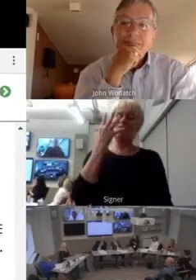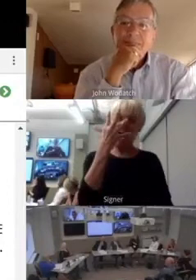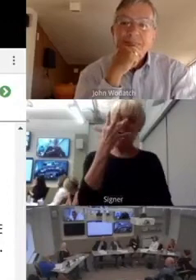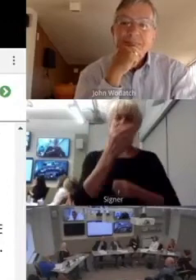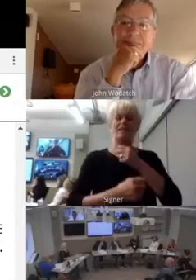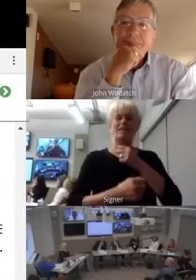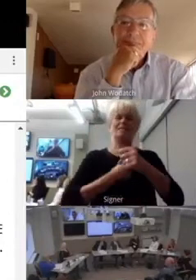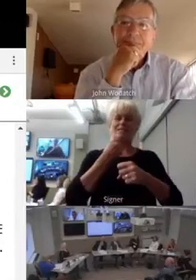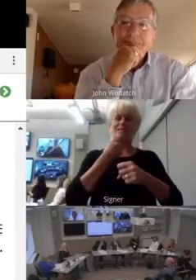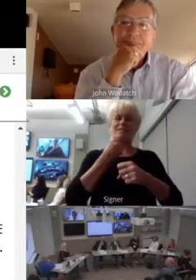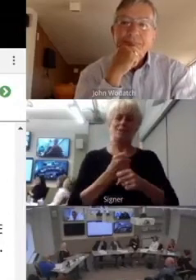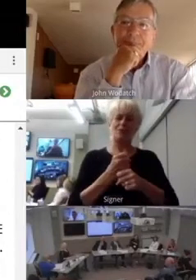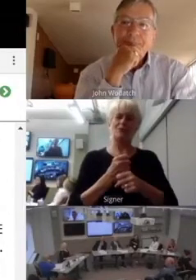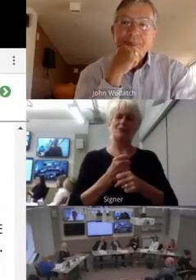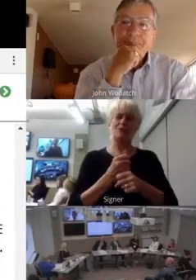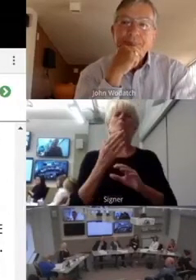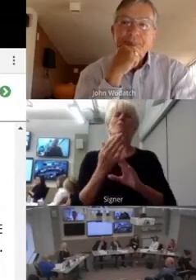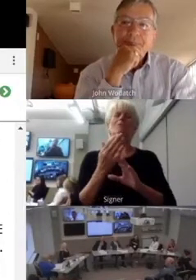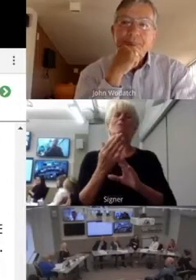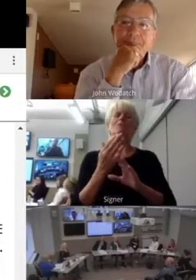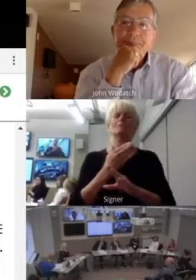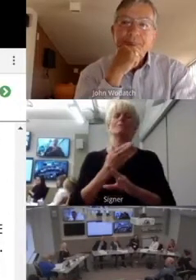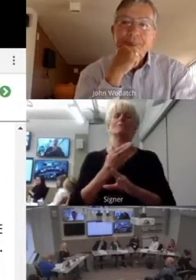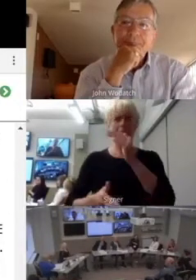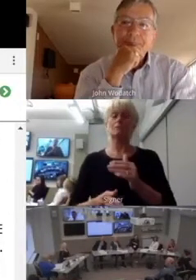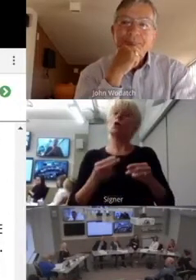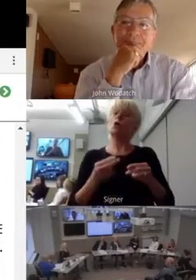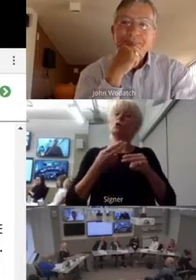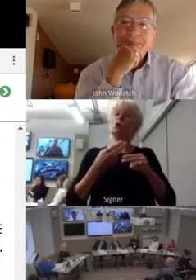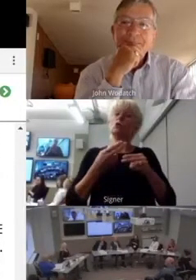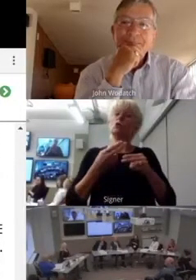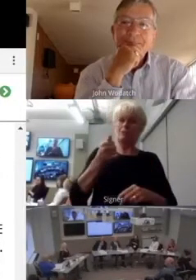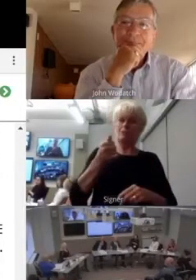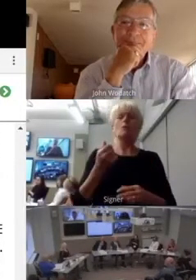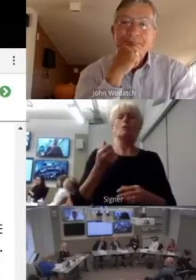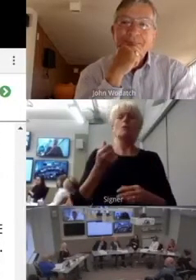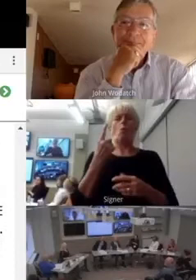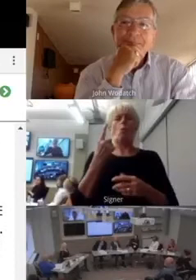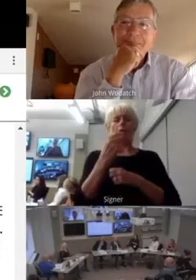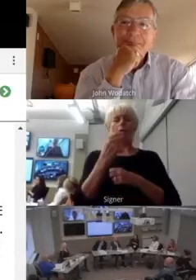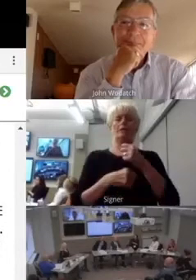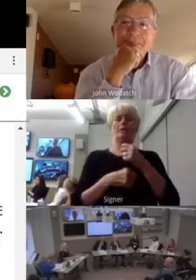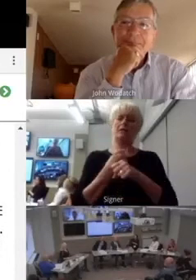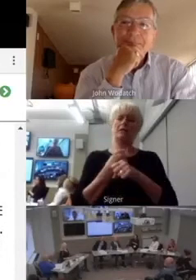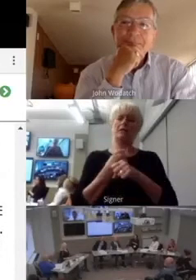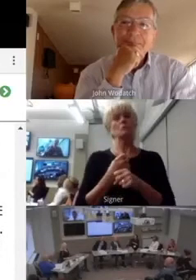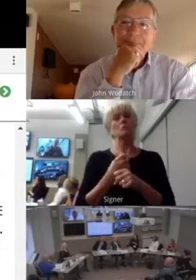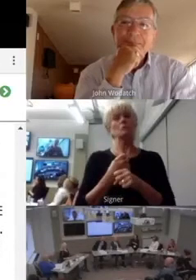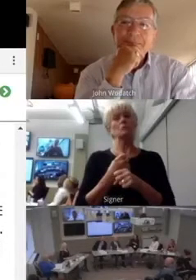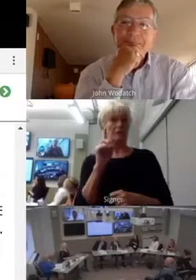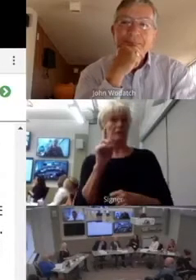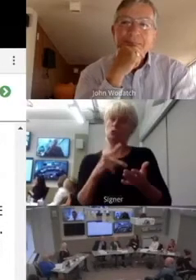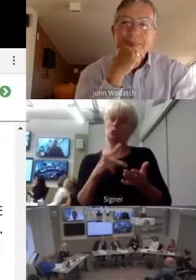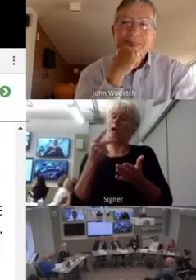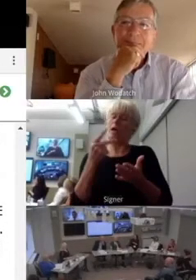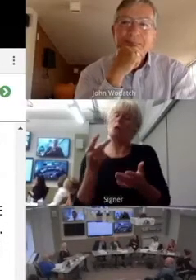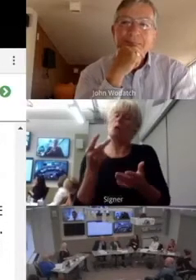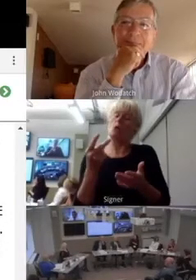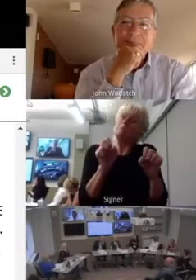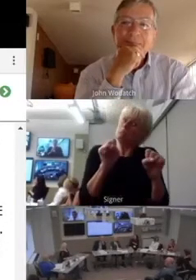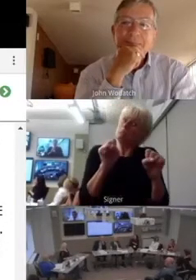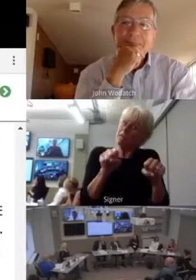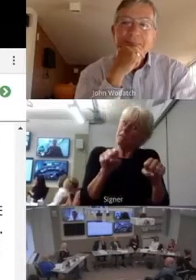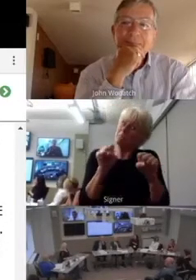time was 1 year, which we did twice. So it's possible to include that important public participation